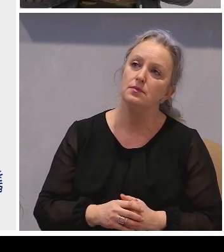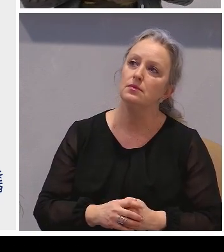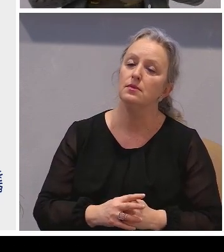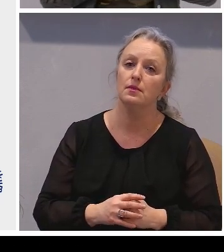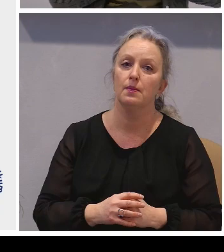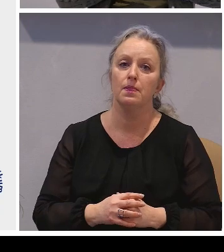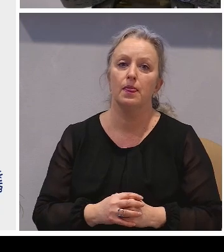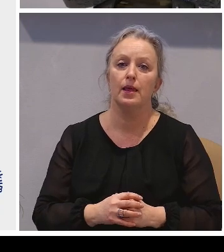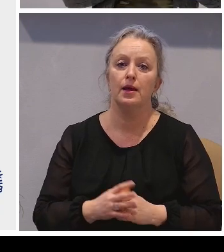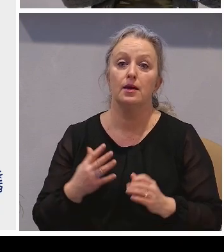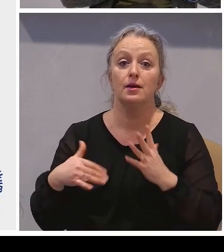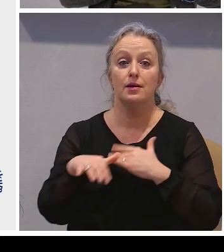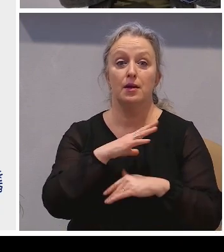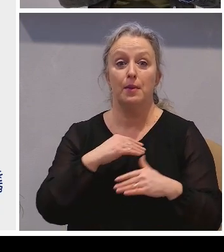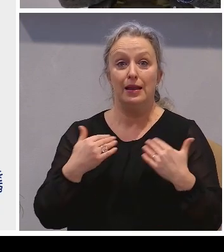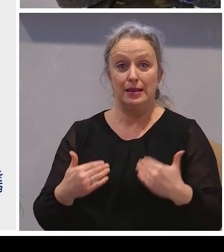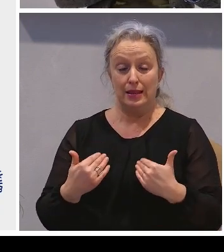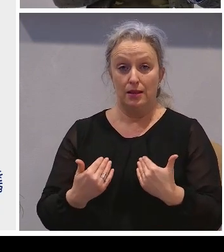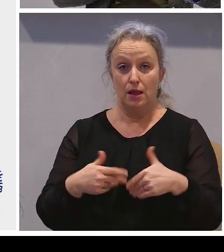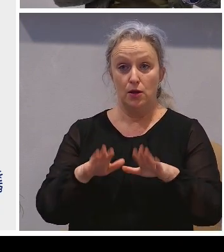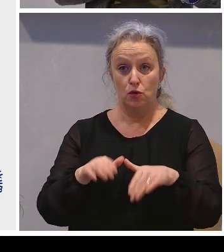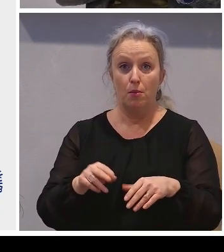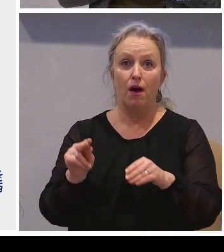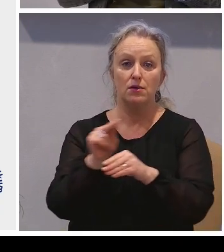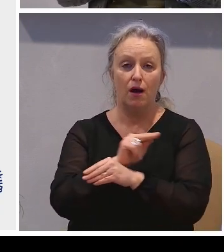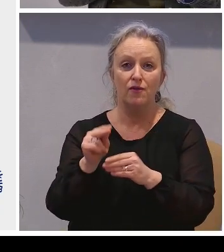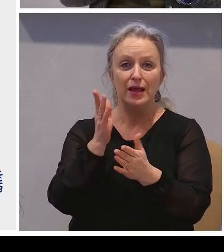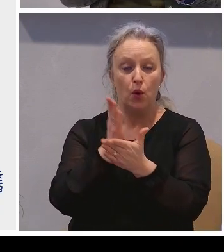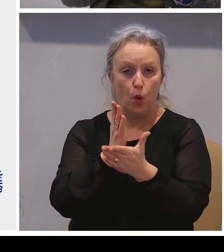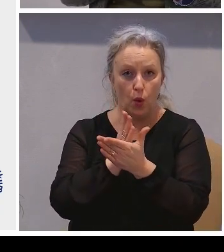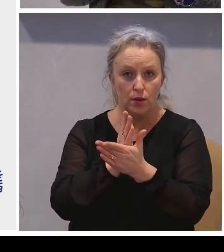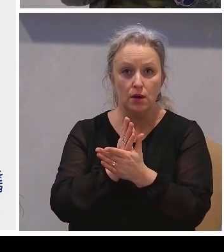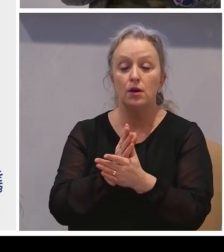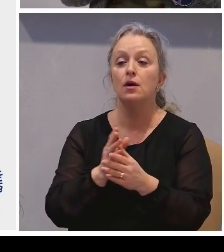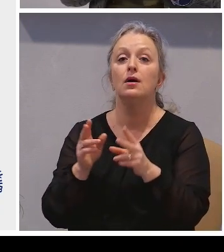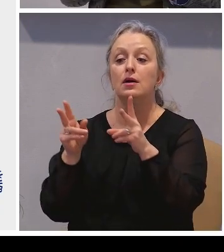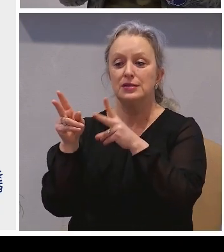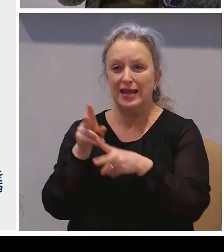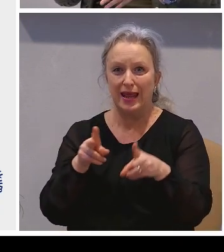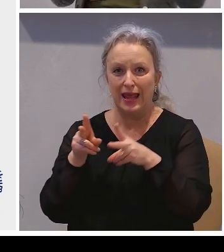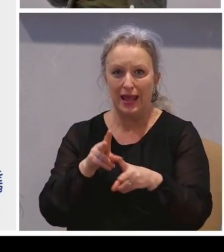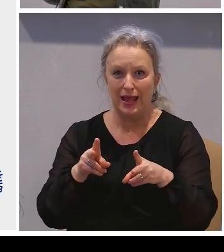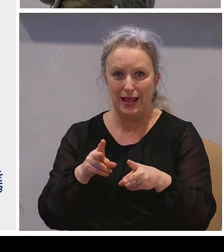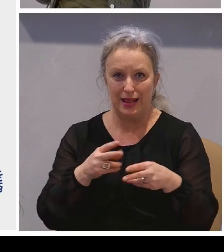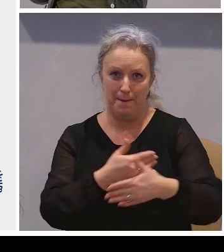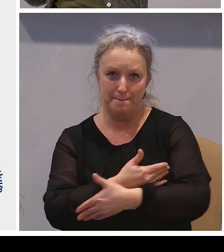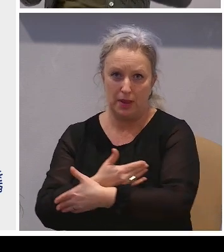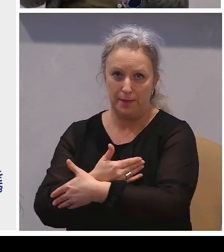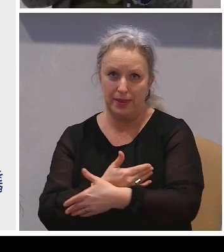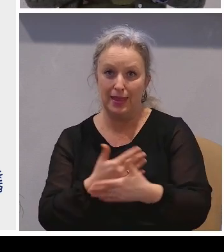Kuna meil on täna olemas ravi, siis ja meil on screening, vastsündinute screening. Since we have screening,